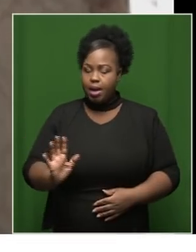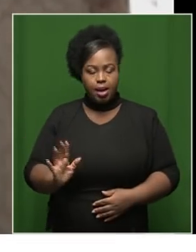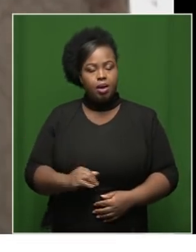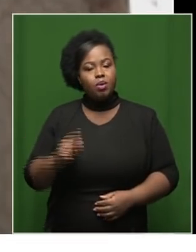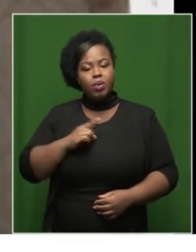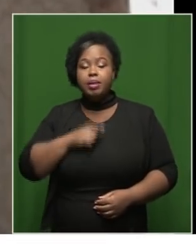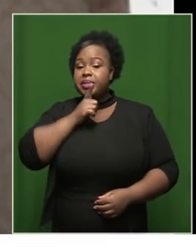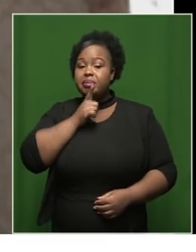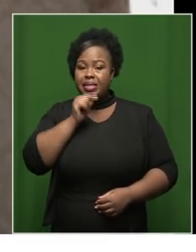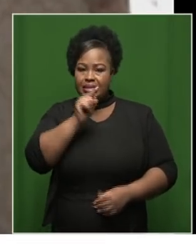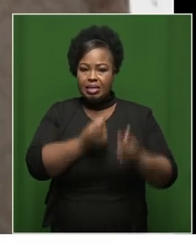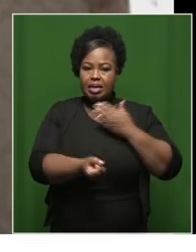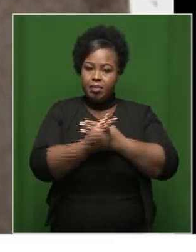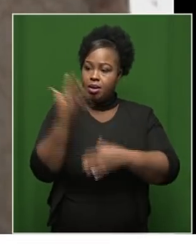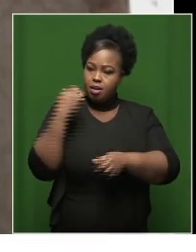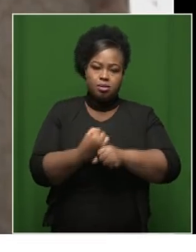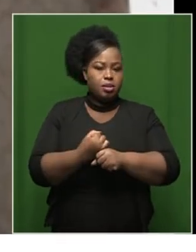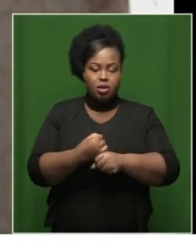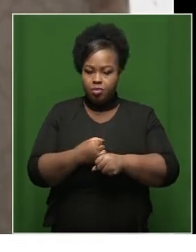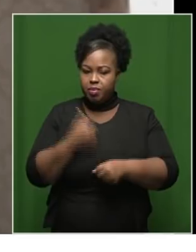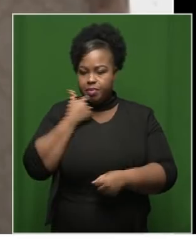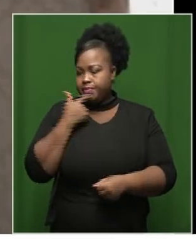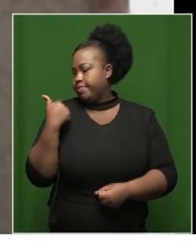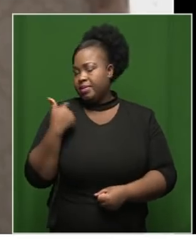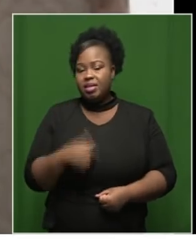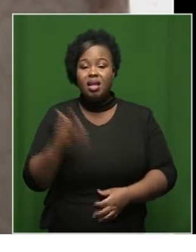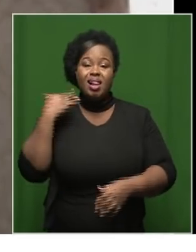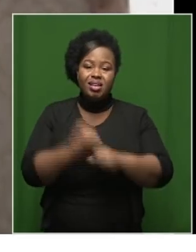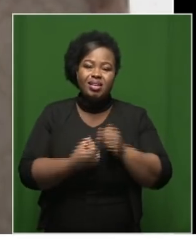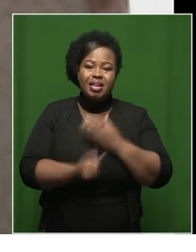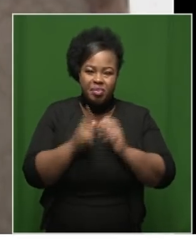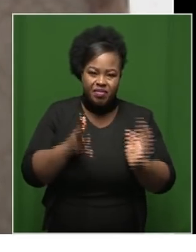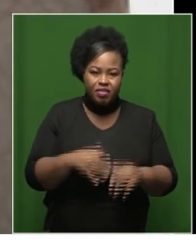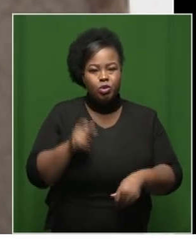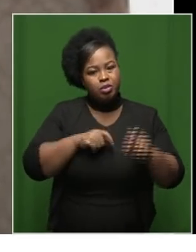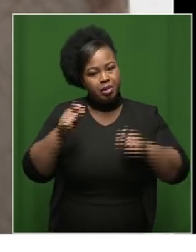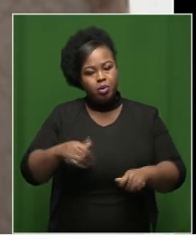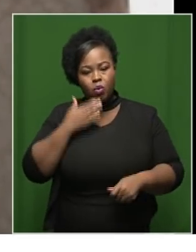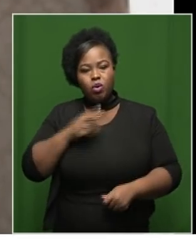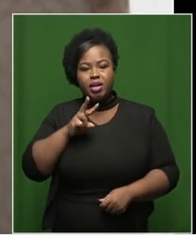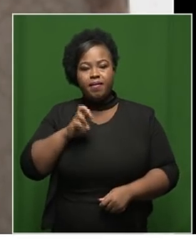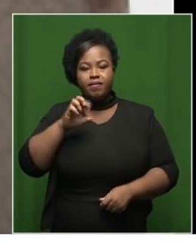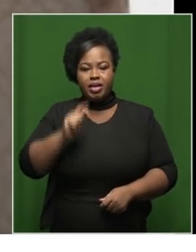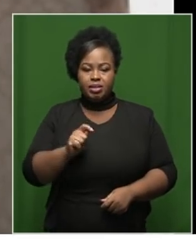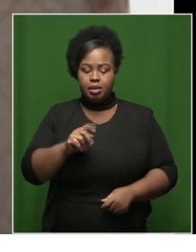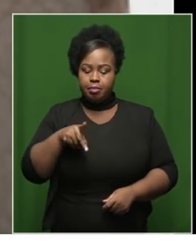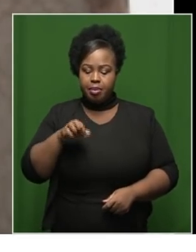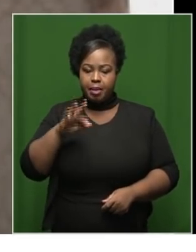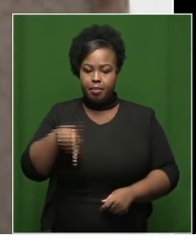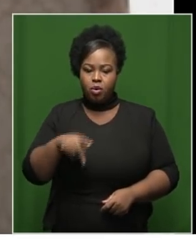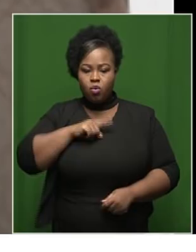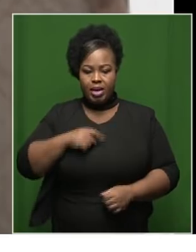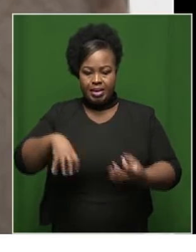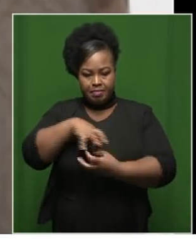about in Pietermaritzburg happened last year. It didn't happen recently. It happened last year, and those people took vet prep, the wrong one, which had a mixture